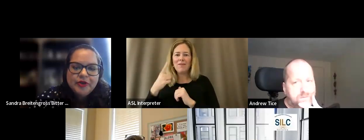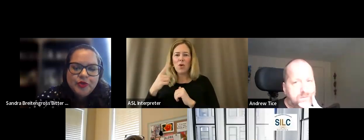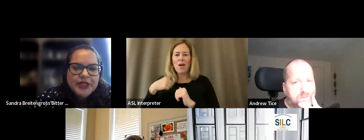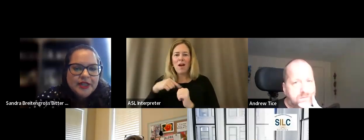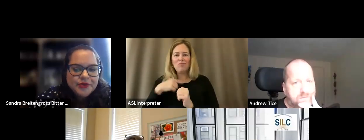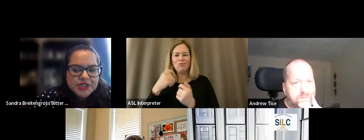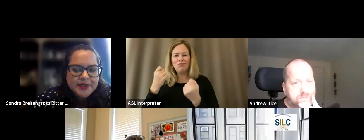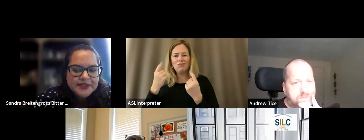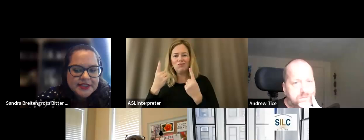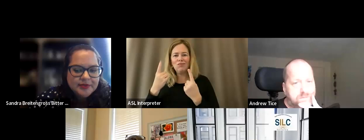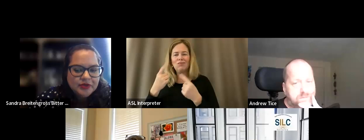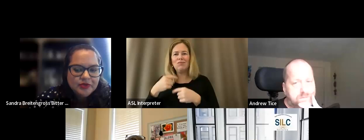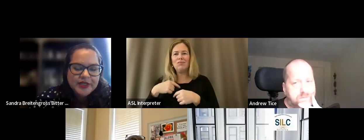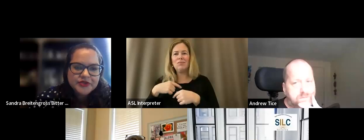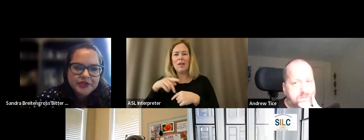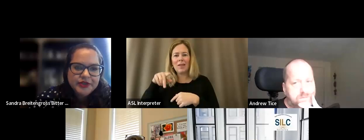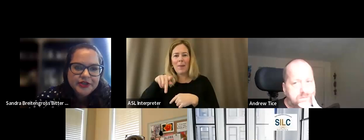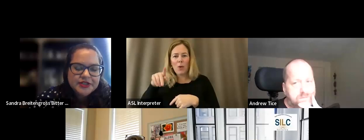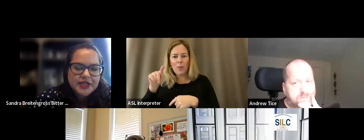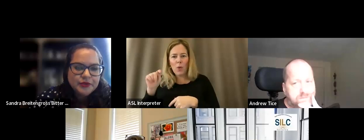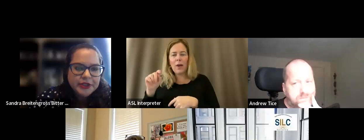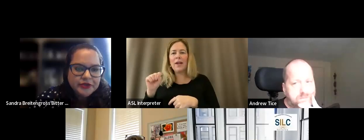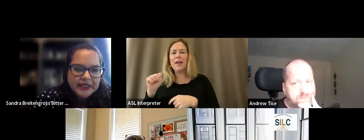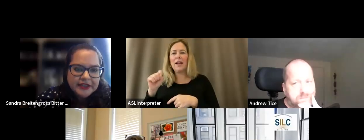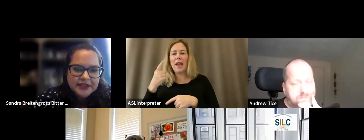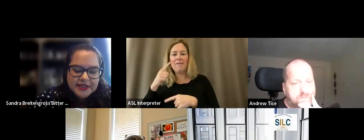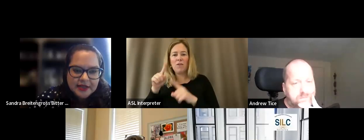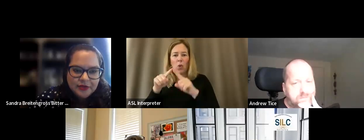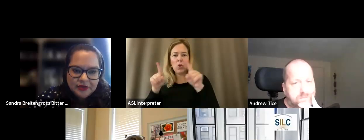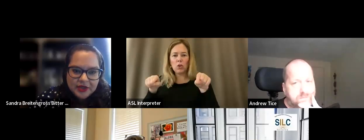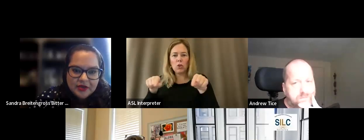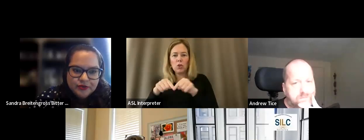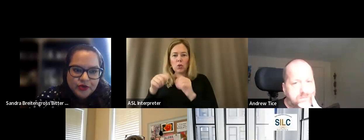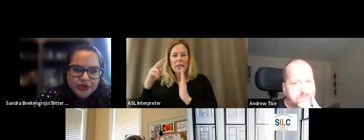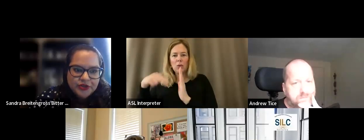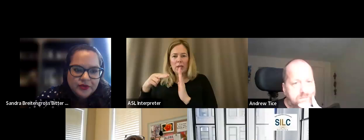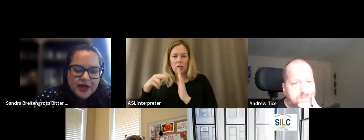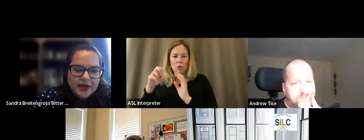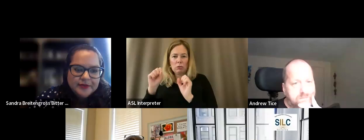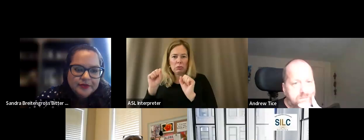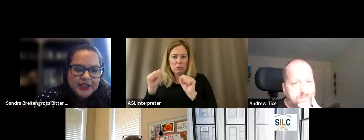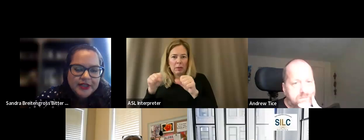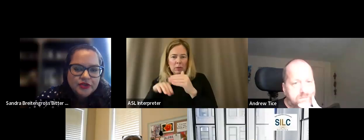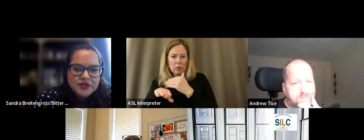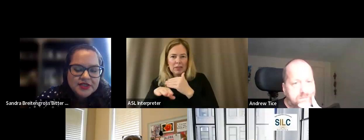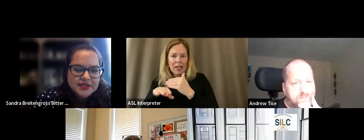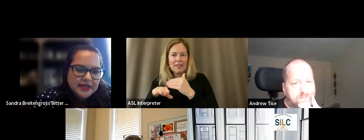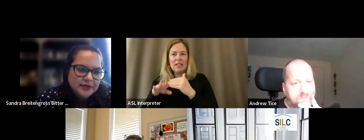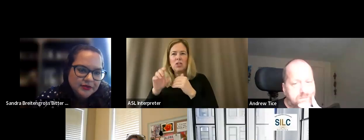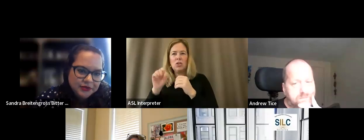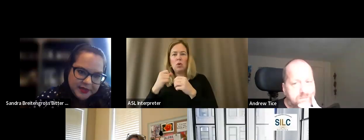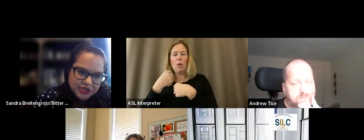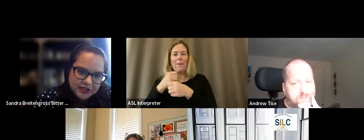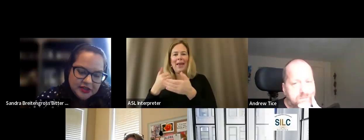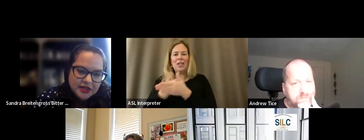the PowerPoint and for it to be accessible by screen readers, I recreated the table for you, but it includes the